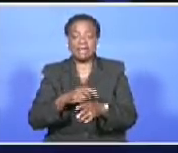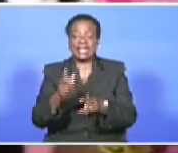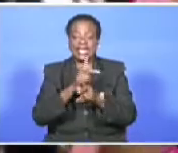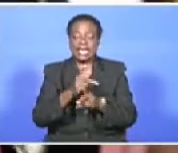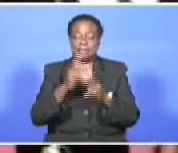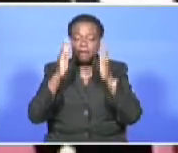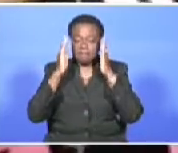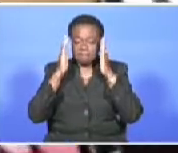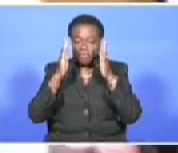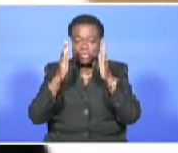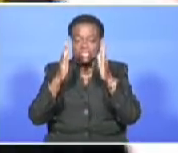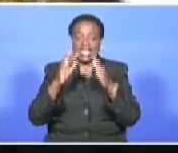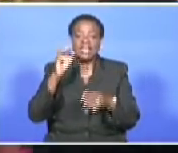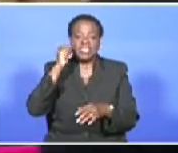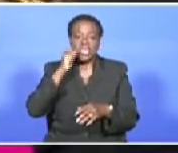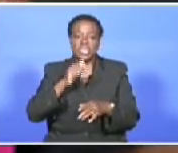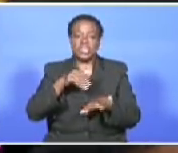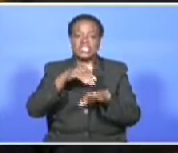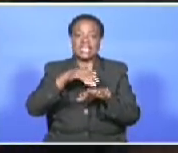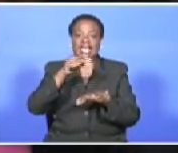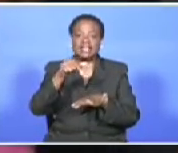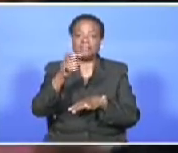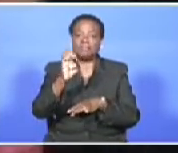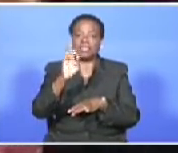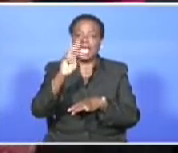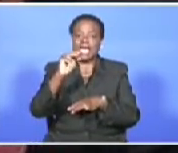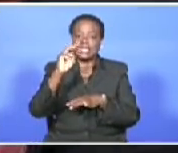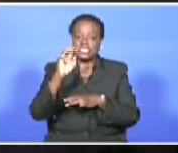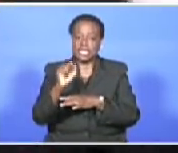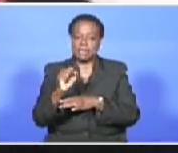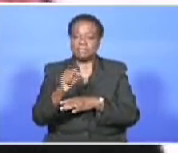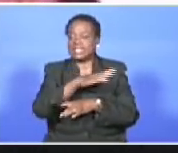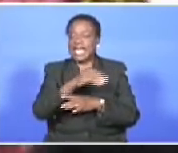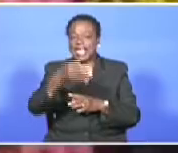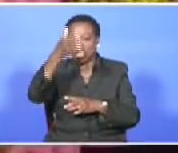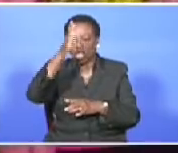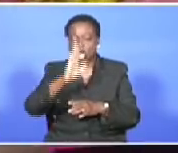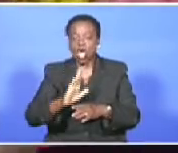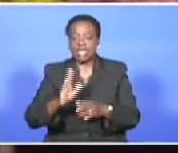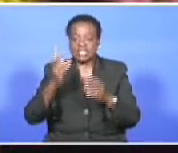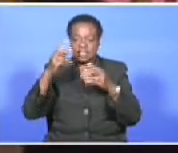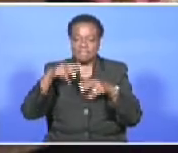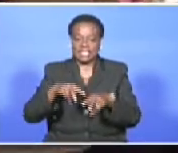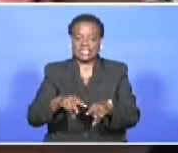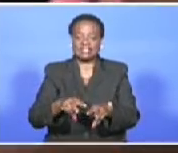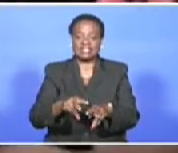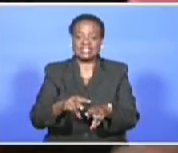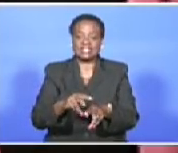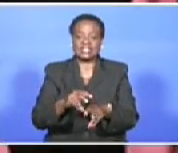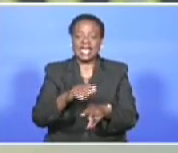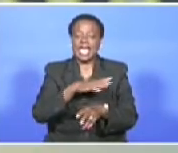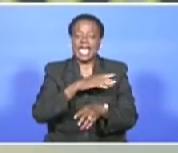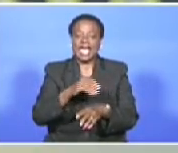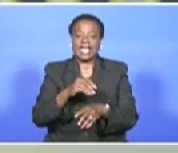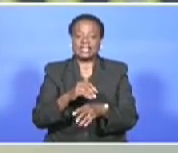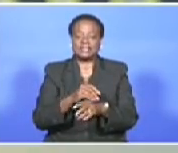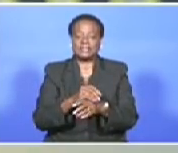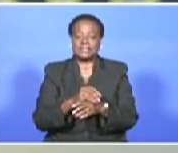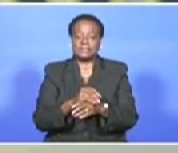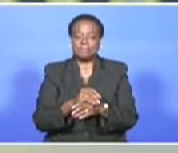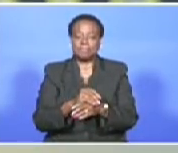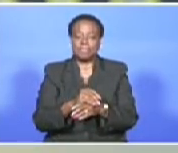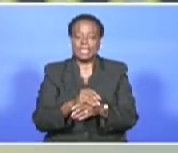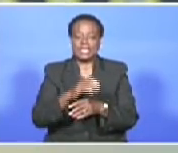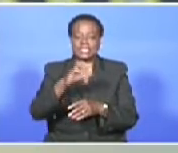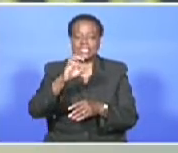girls at GEMS, also the girls at Golf Vessels, and my director, Mr. Shikakama at GEMS, and